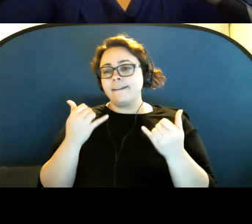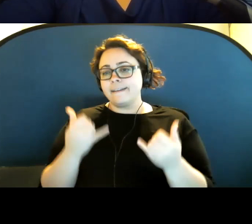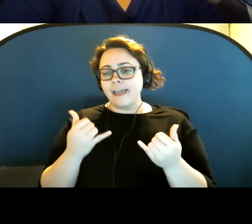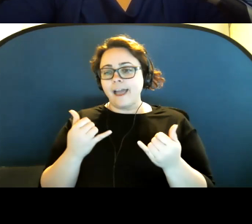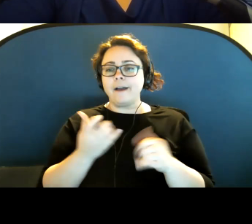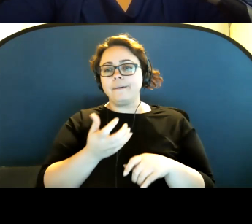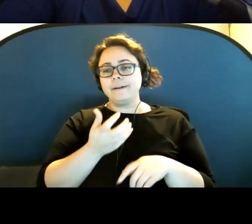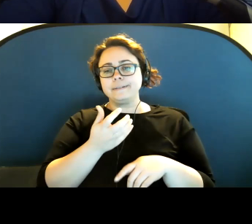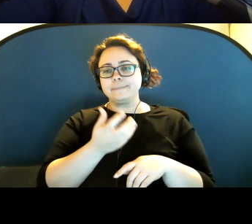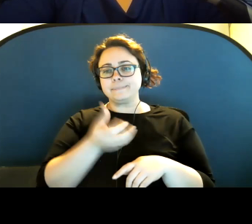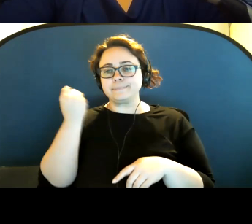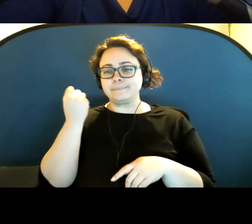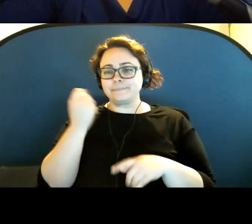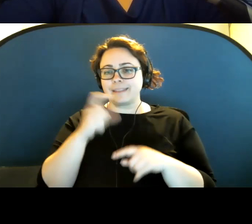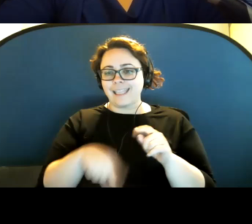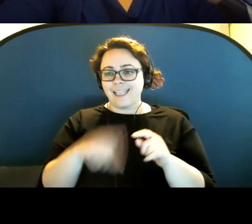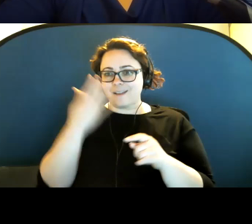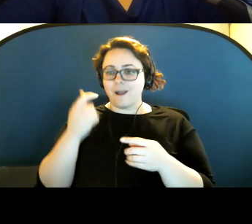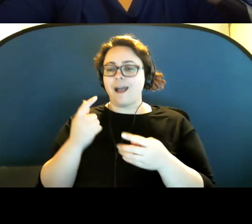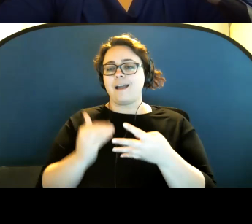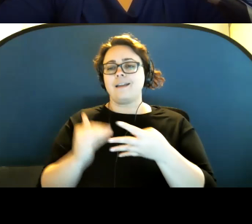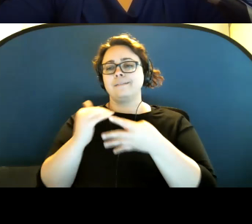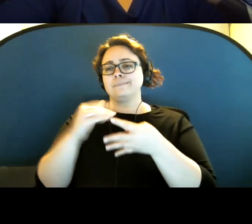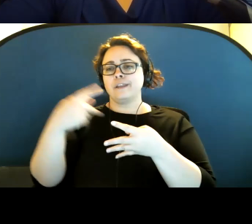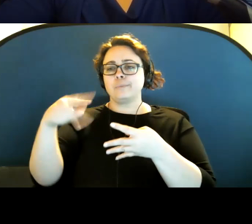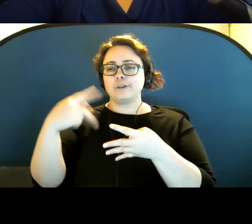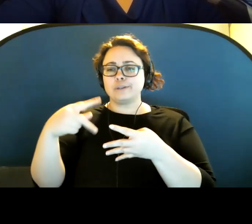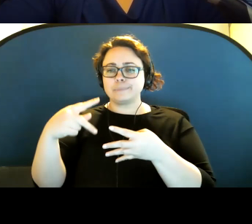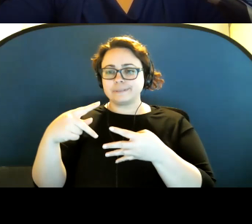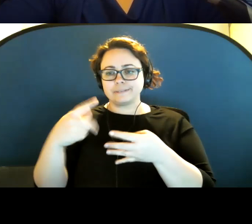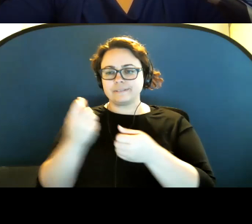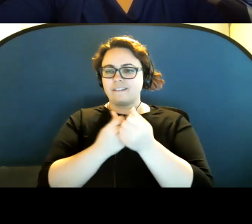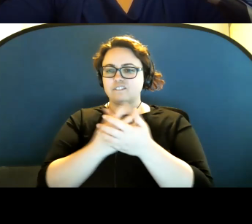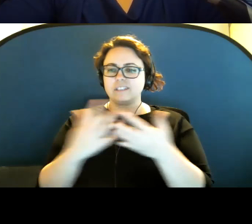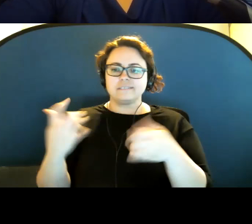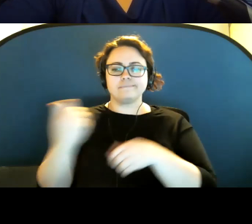because of our purple status. But, I think,